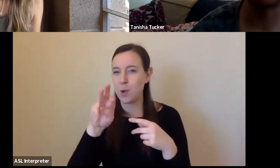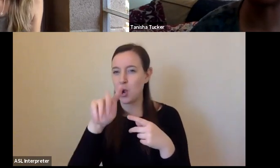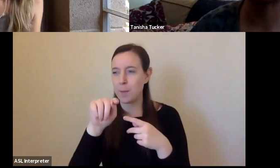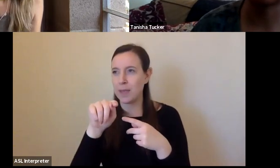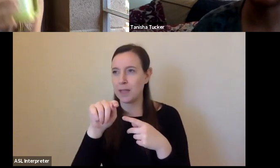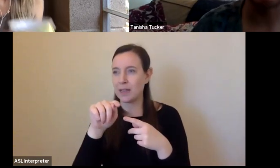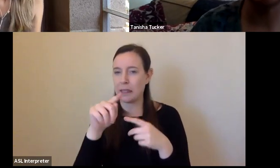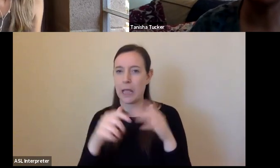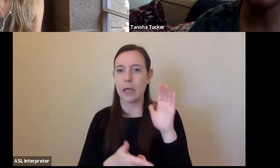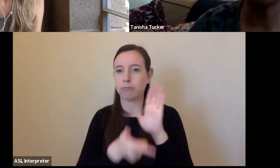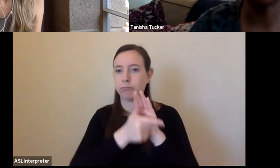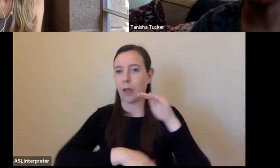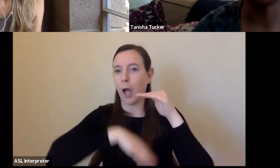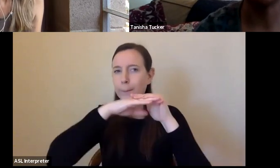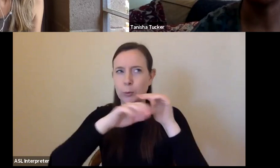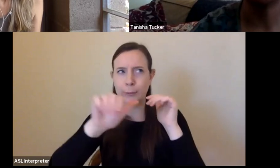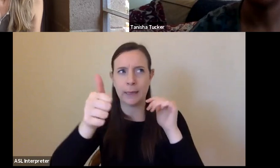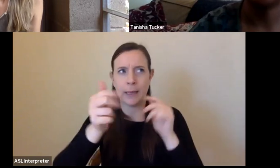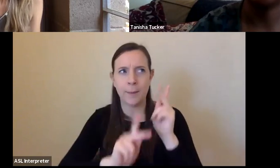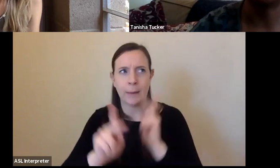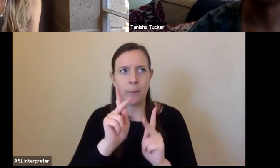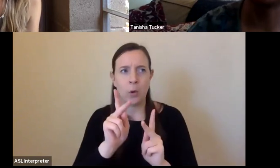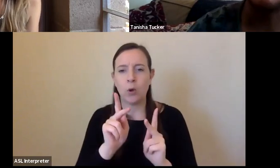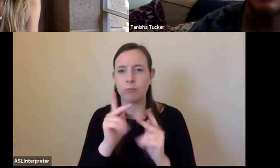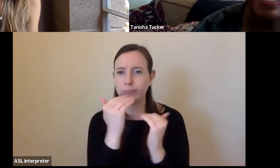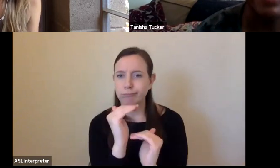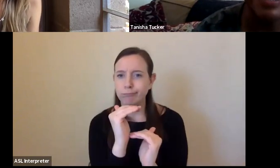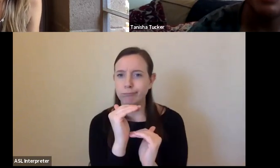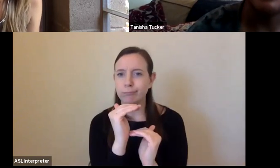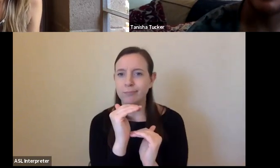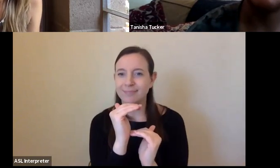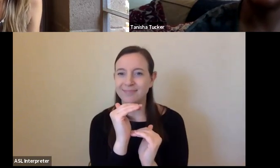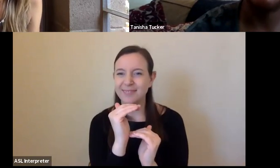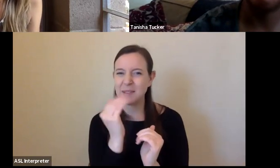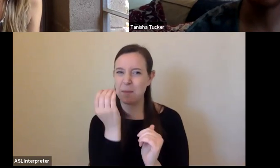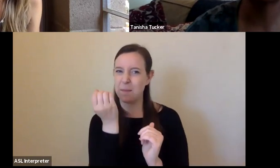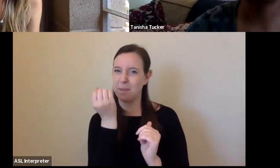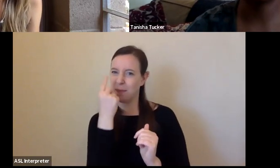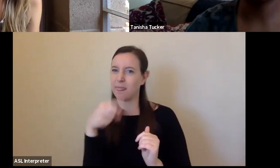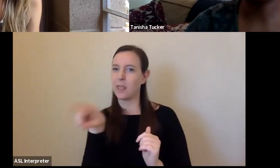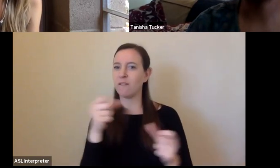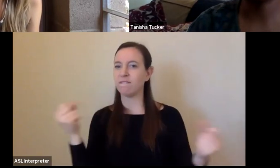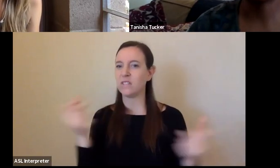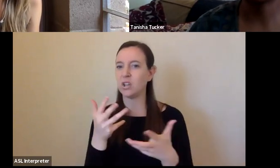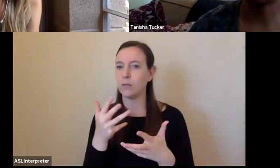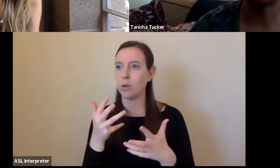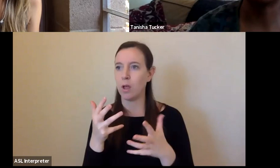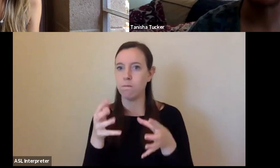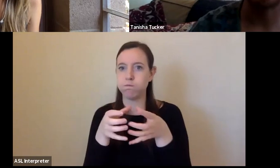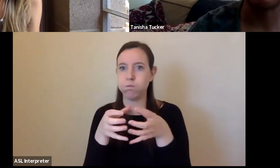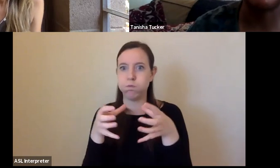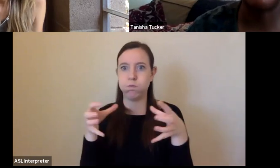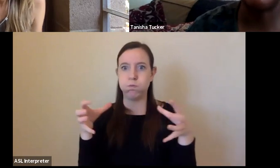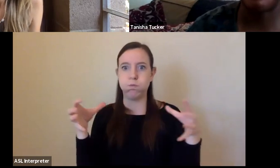we don't want large gatherings. You have to be very careful, no more than 10. And of course, I'd love to, of course, I plan